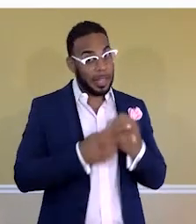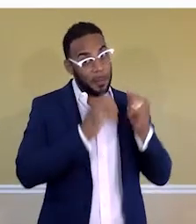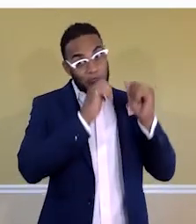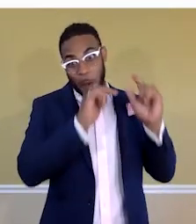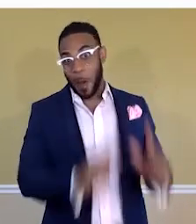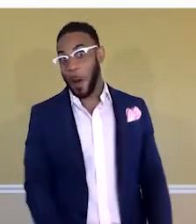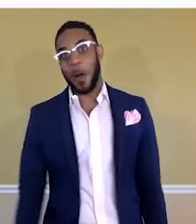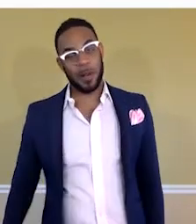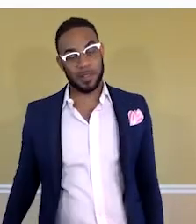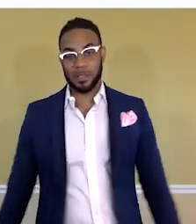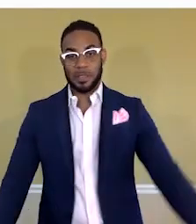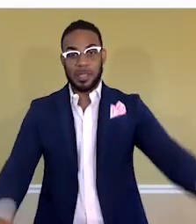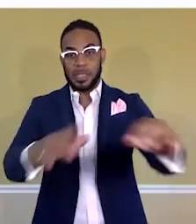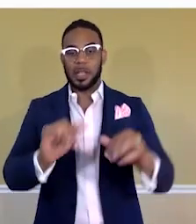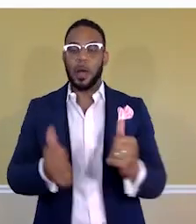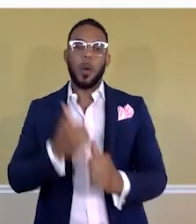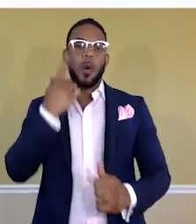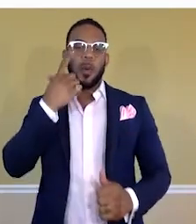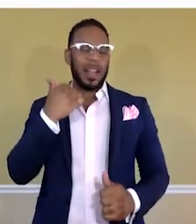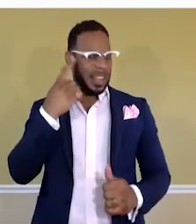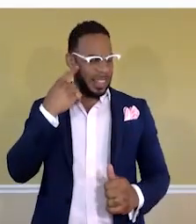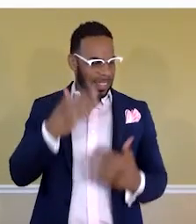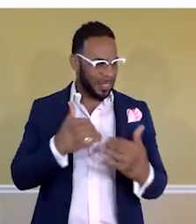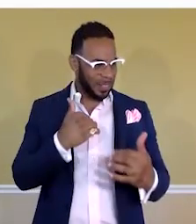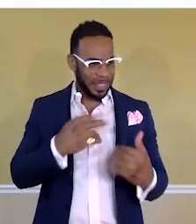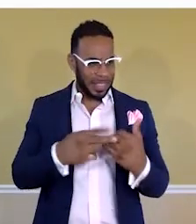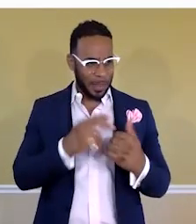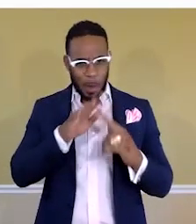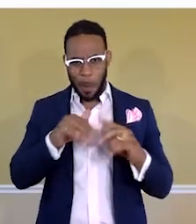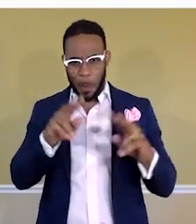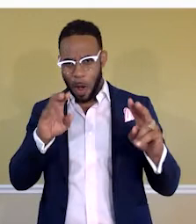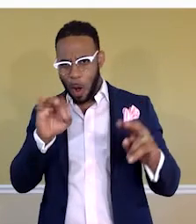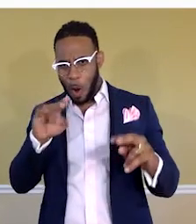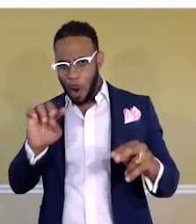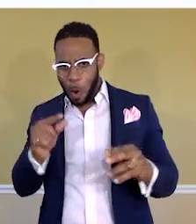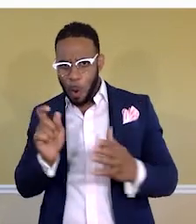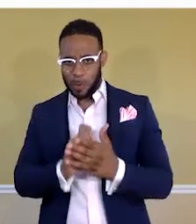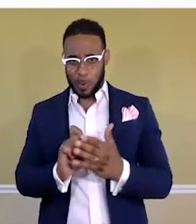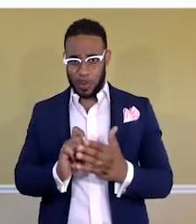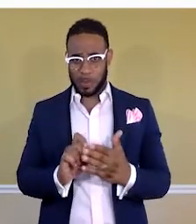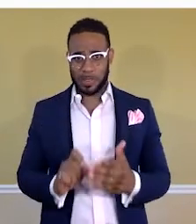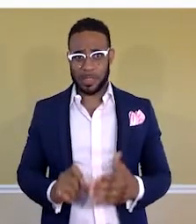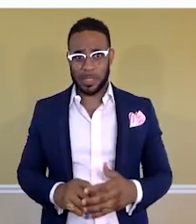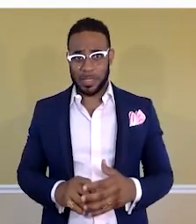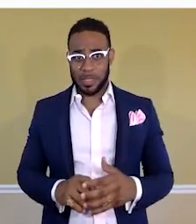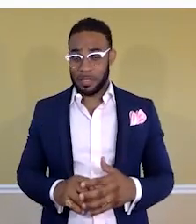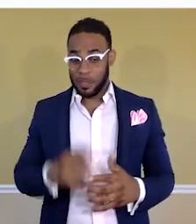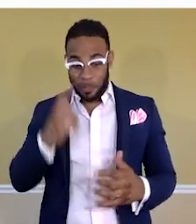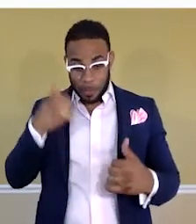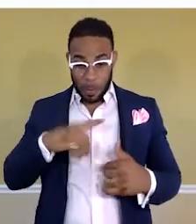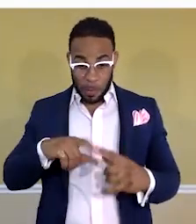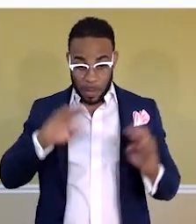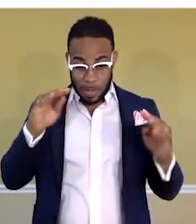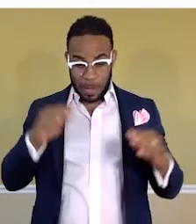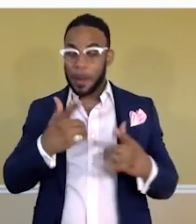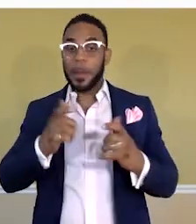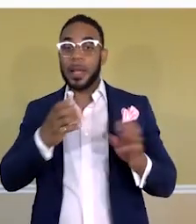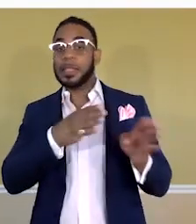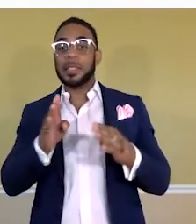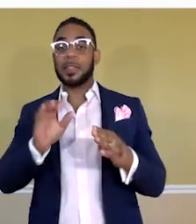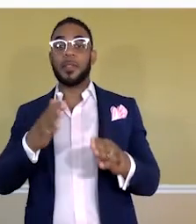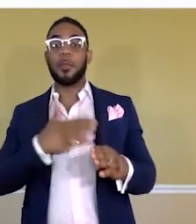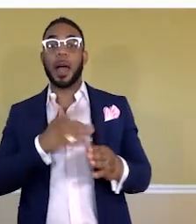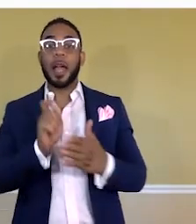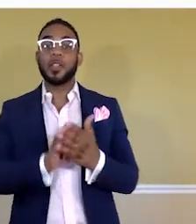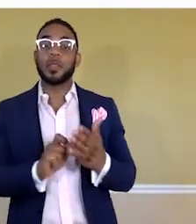all. And most recently, I've even been saving all of my coding journals. For me, when it came, the biggest shift of